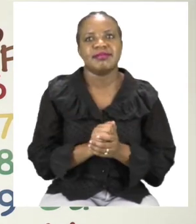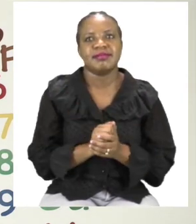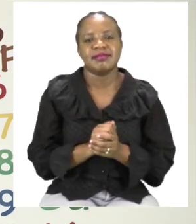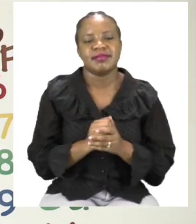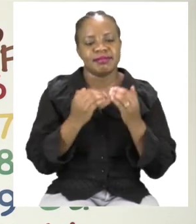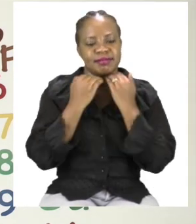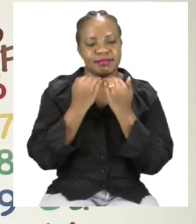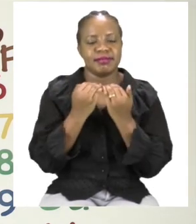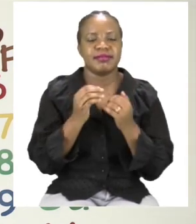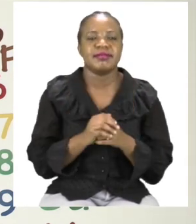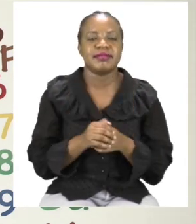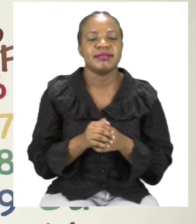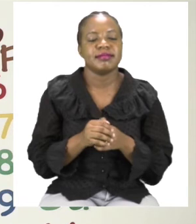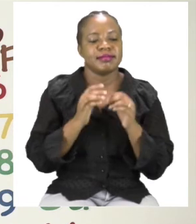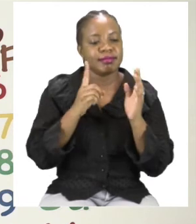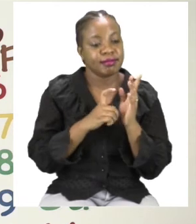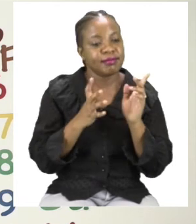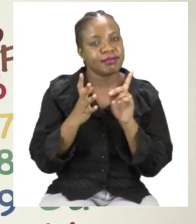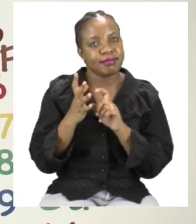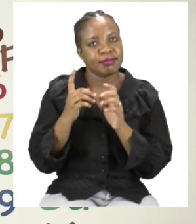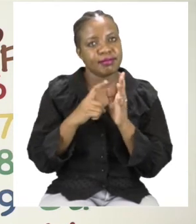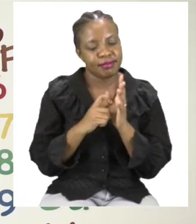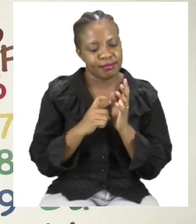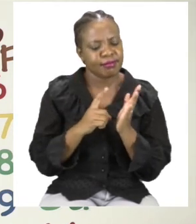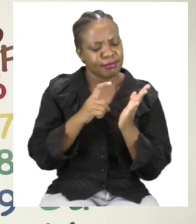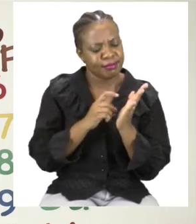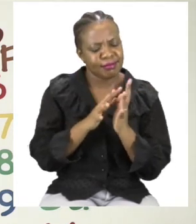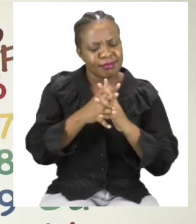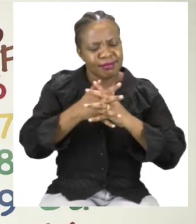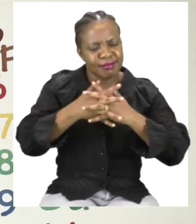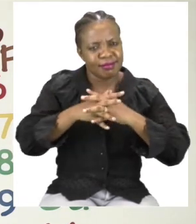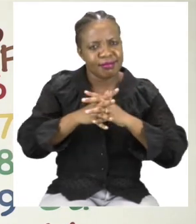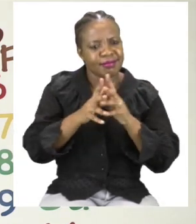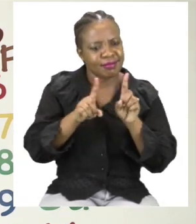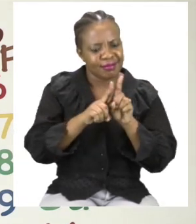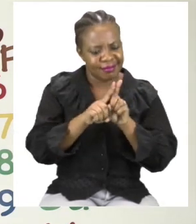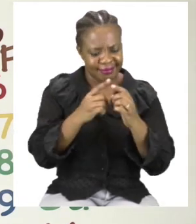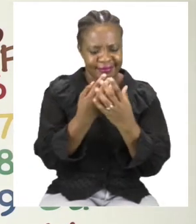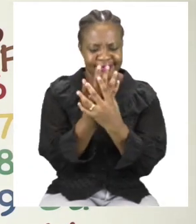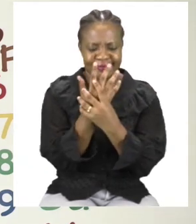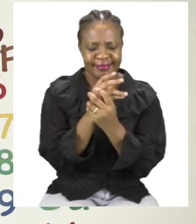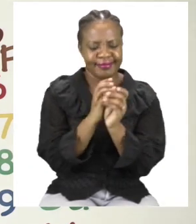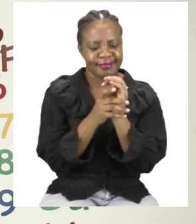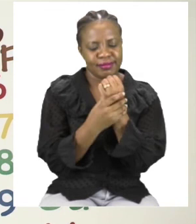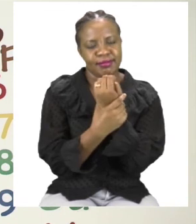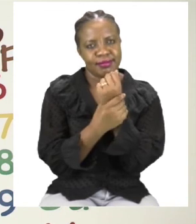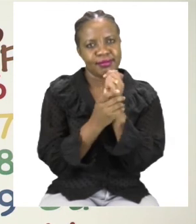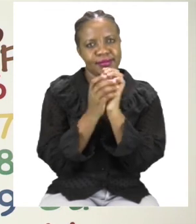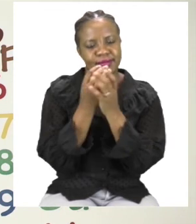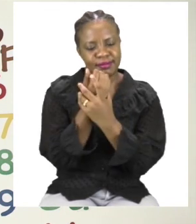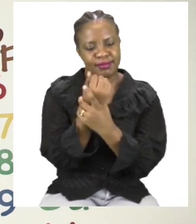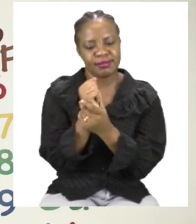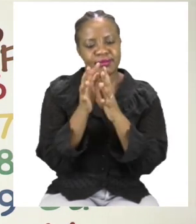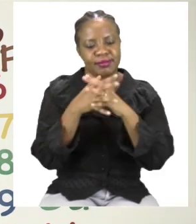Now make sure when you sanitize that you sanitize inside your hands and around your hands and